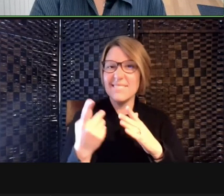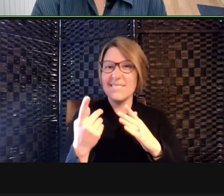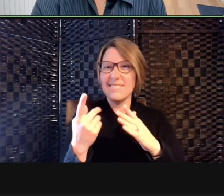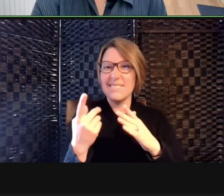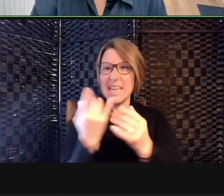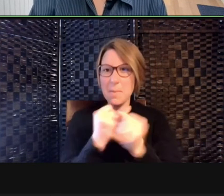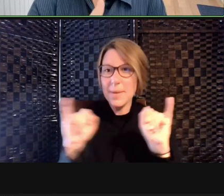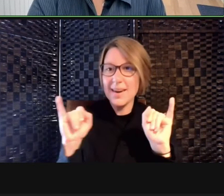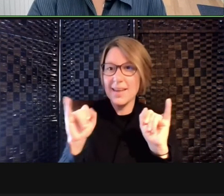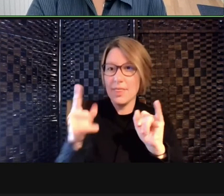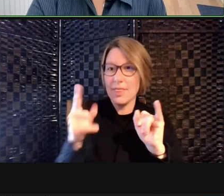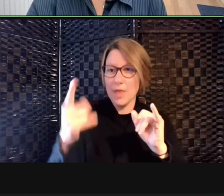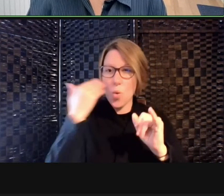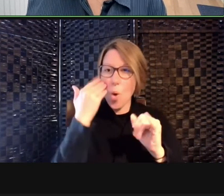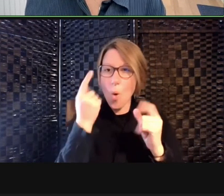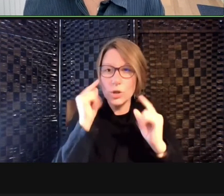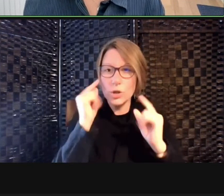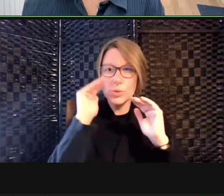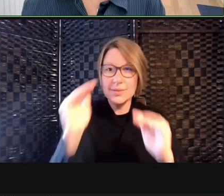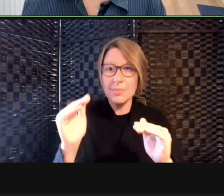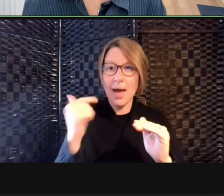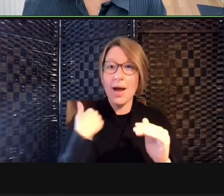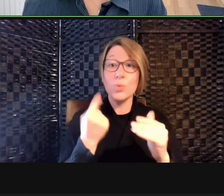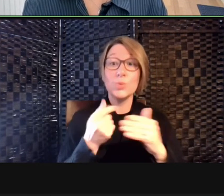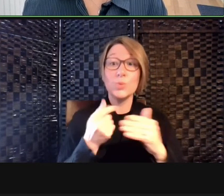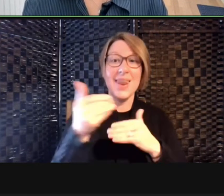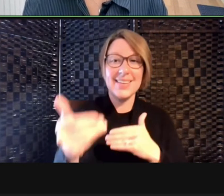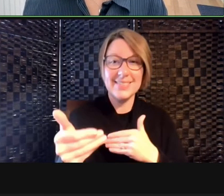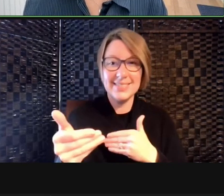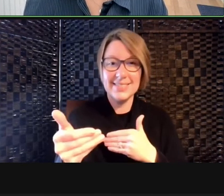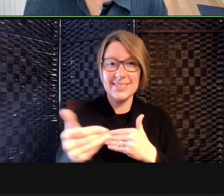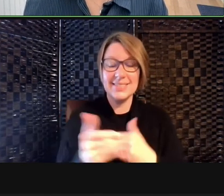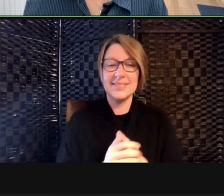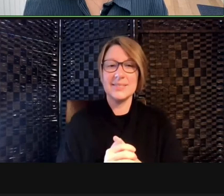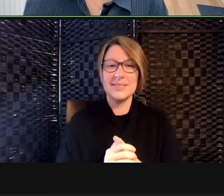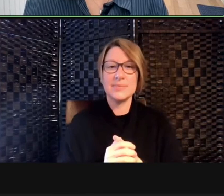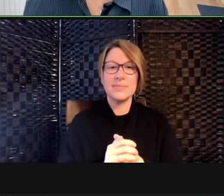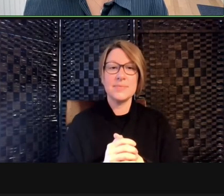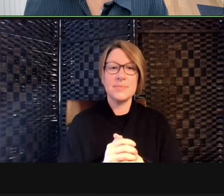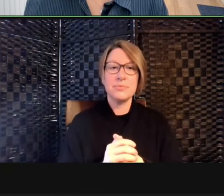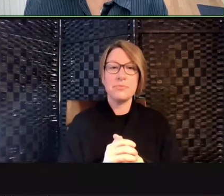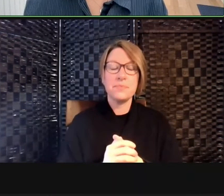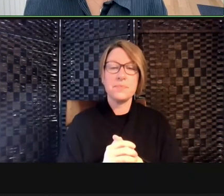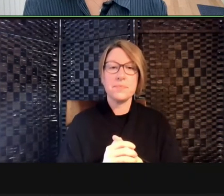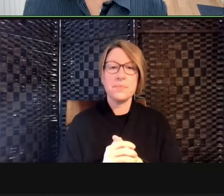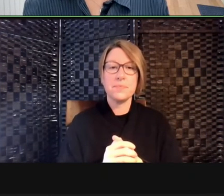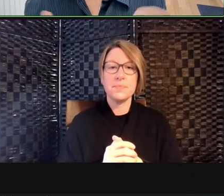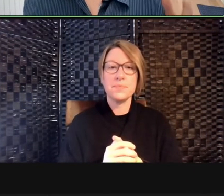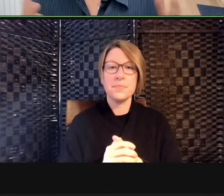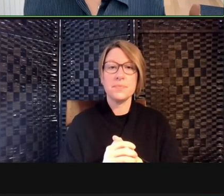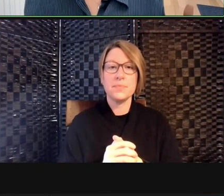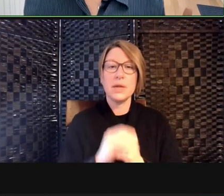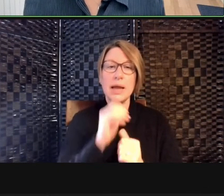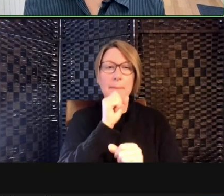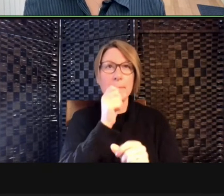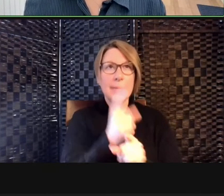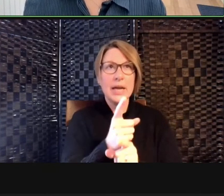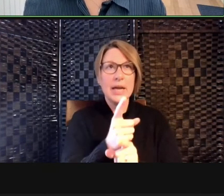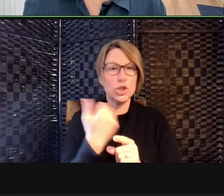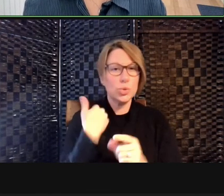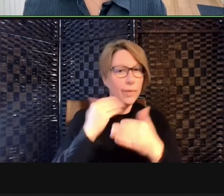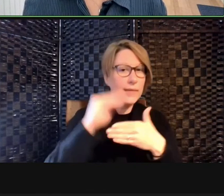so they learn the routine and then they can take it the next step. And then thinking about making sure that you've got some kind of